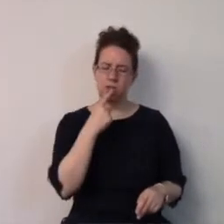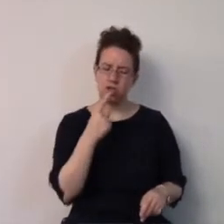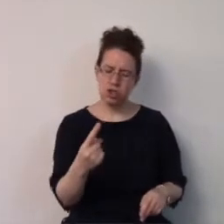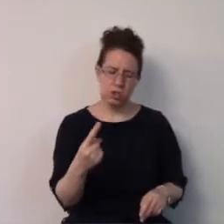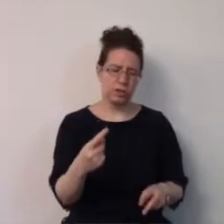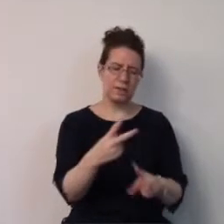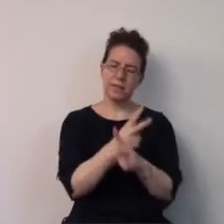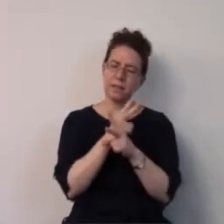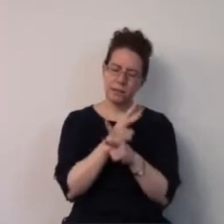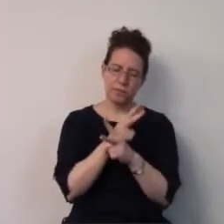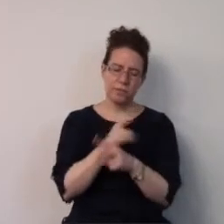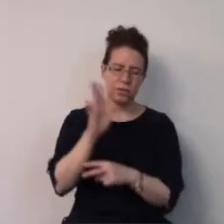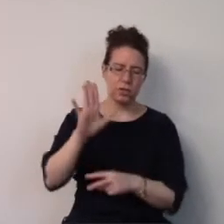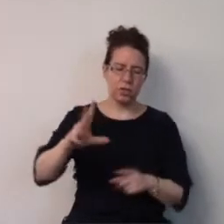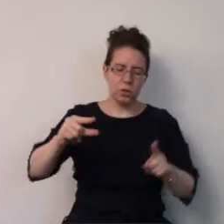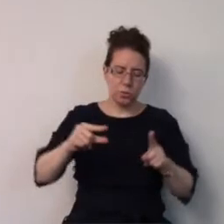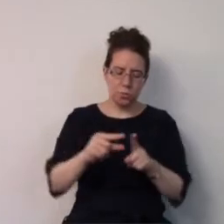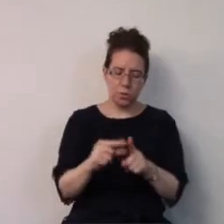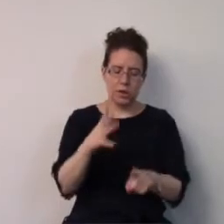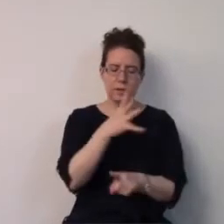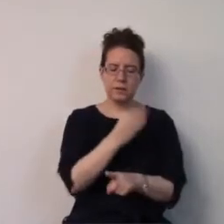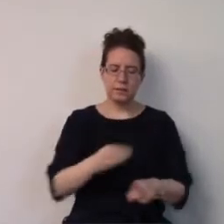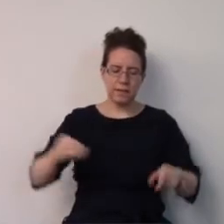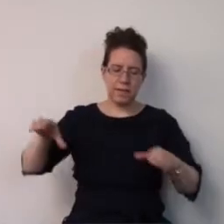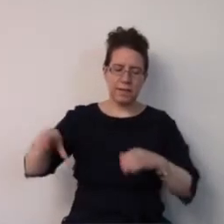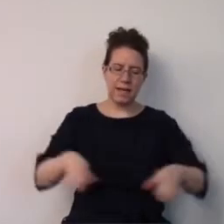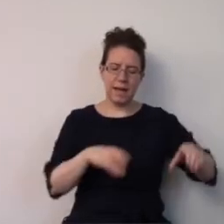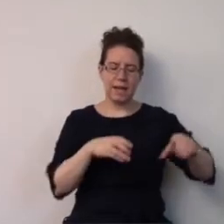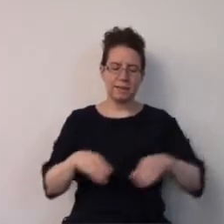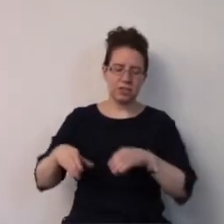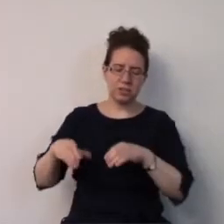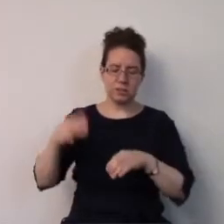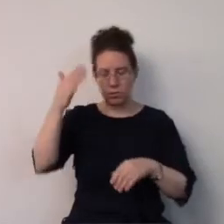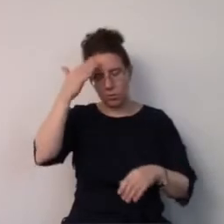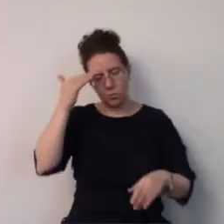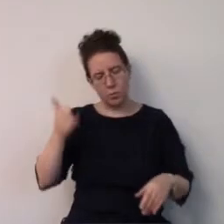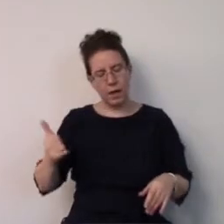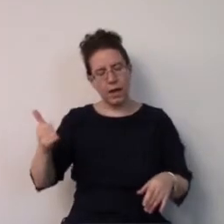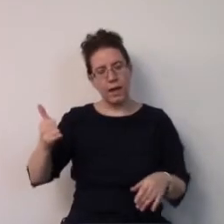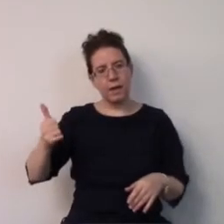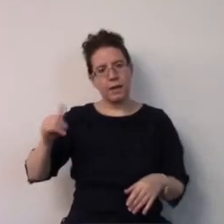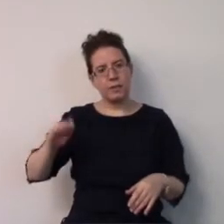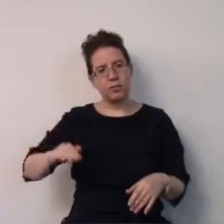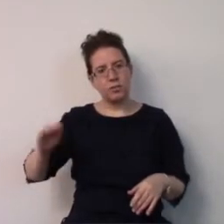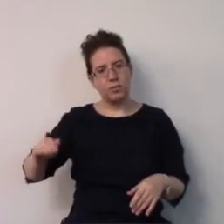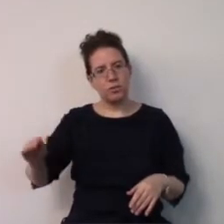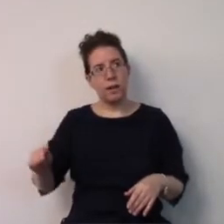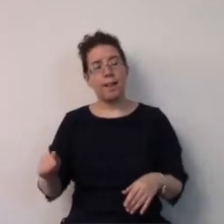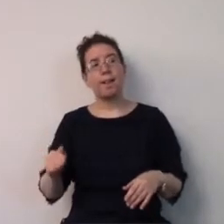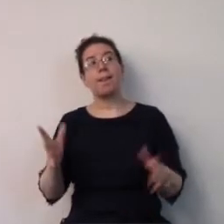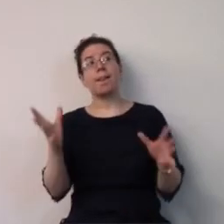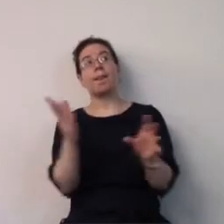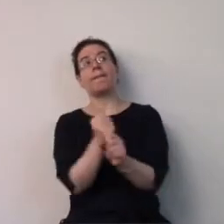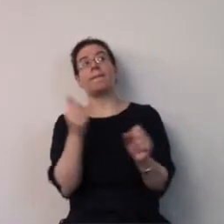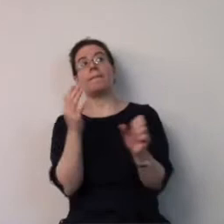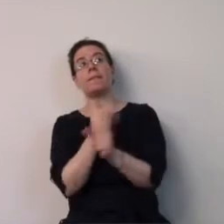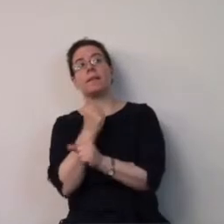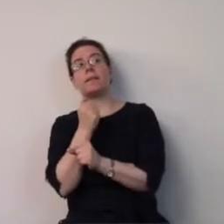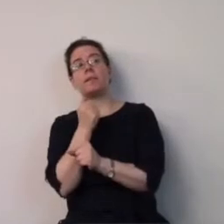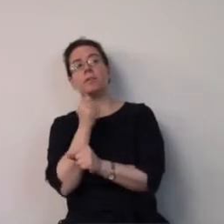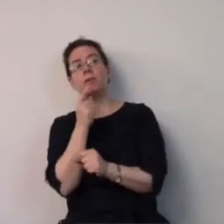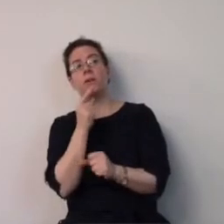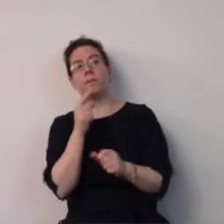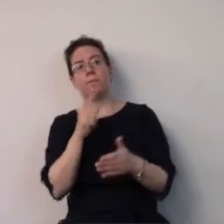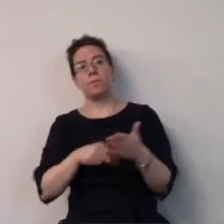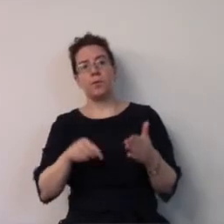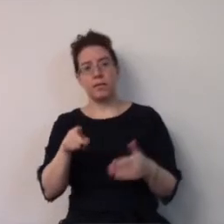So you are not establishing in your life precepts that are false. Right.